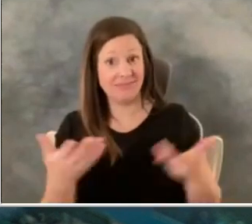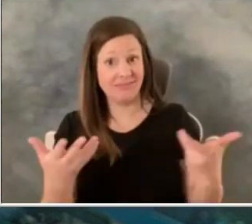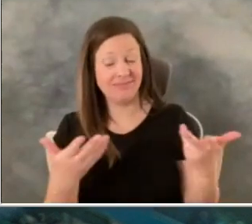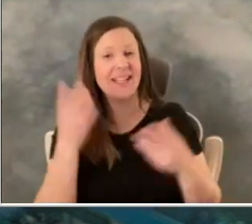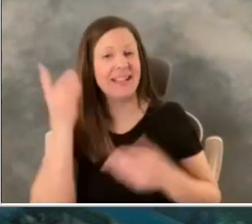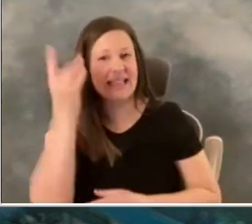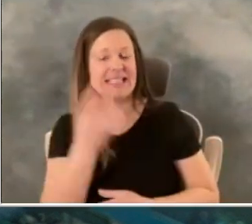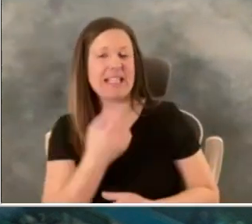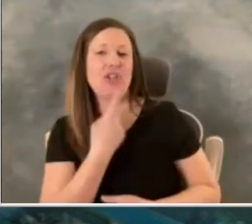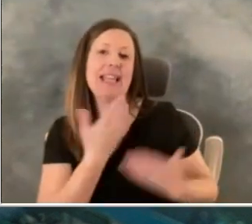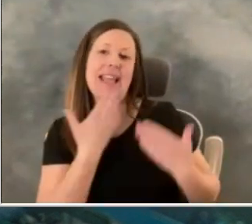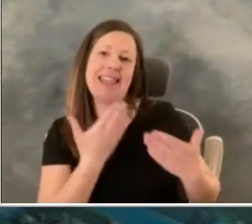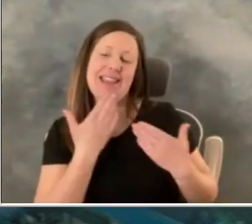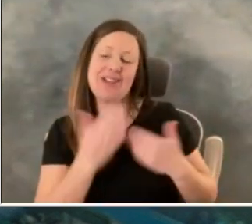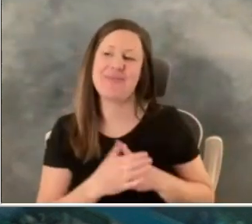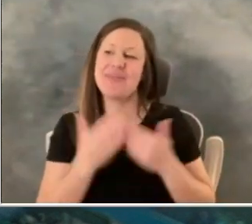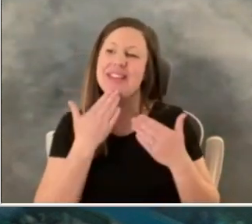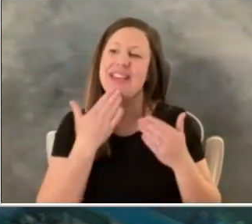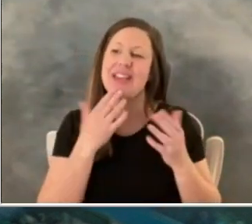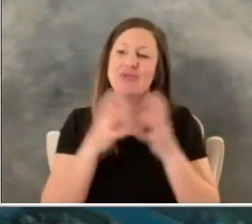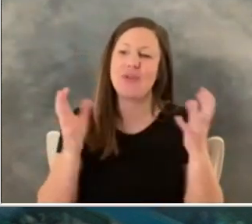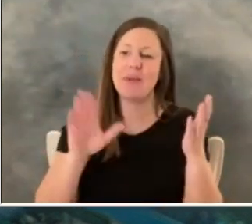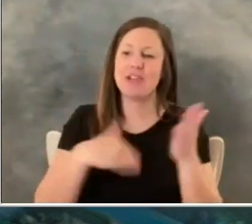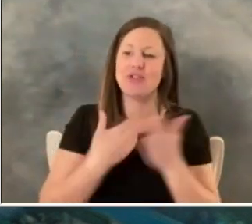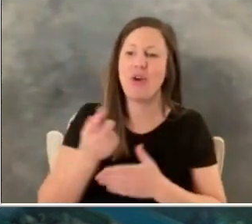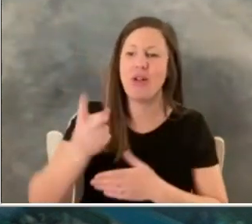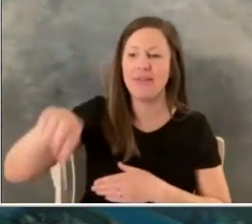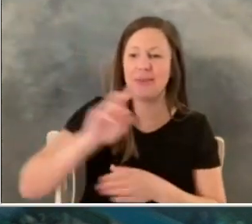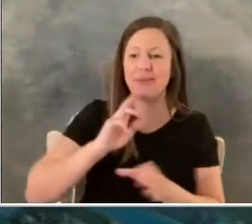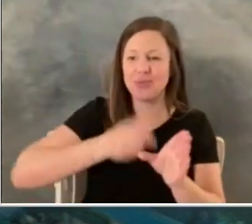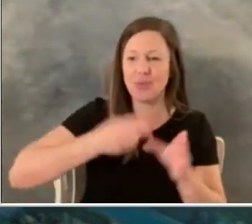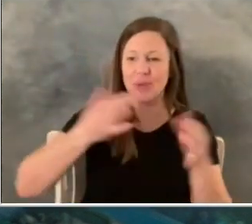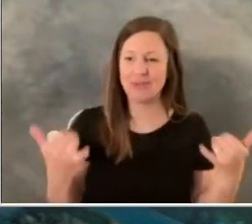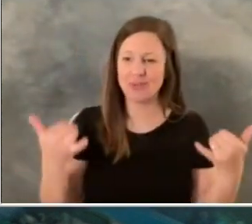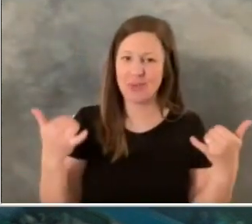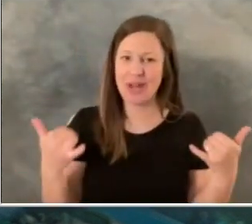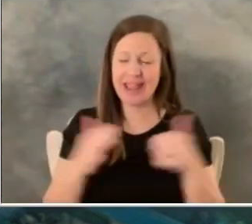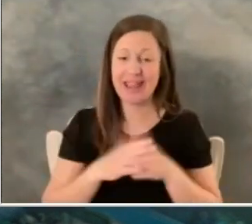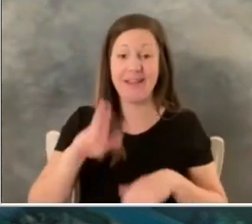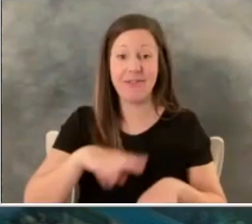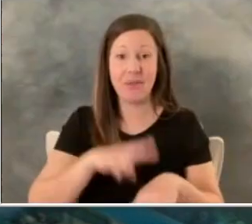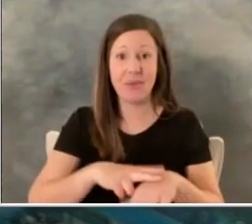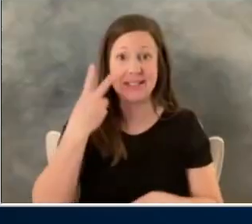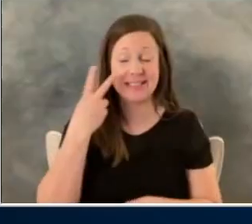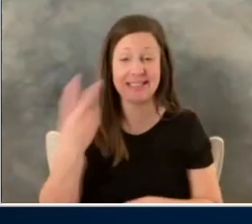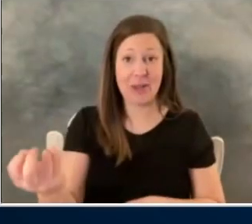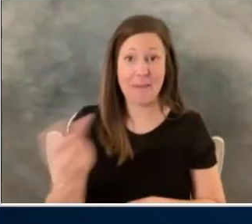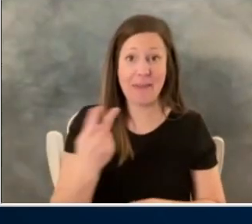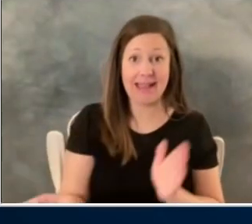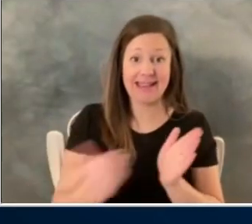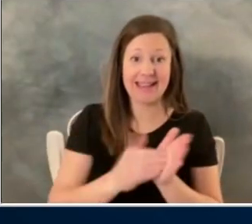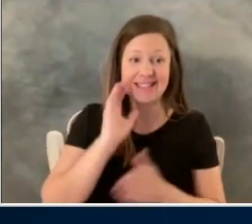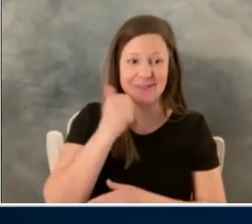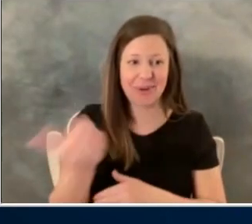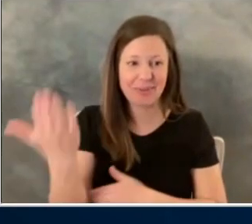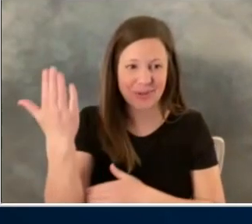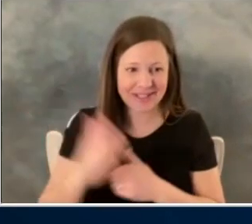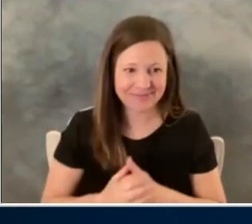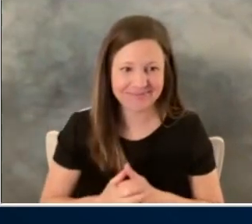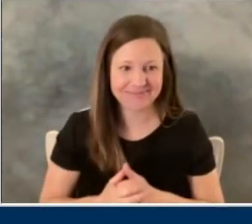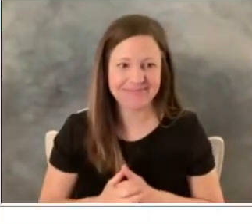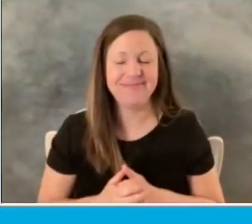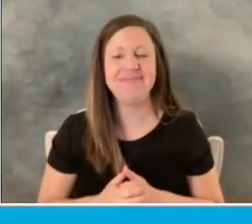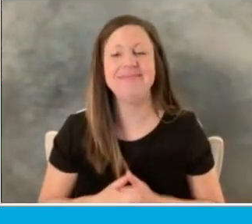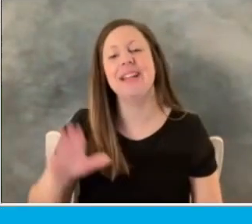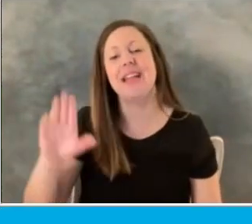you. Thanks again to all of our guests, and thanks to our viewers for being with us today. Of course, we'll see you right back here tomorrow. Coming up tomorrow on the Morning